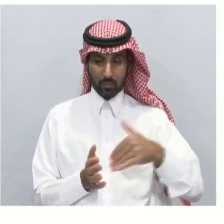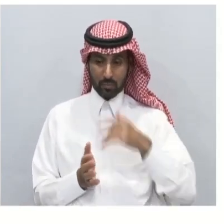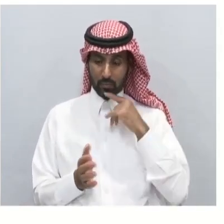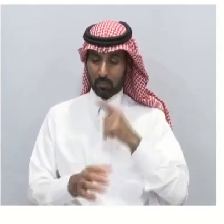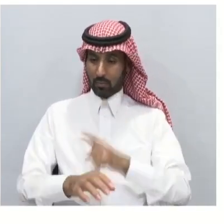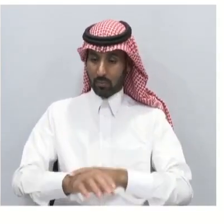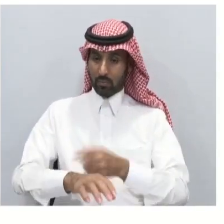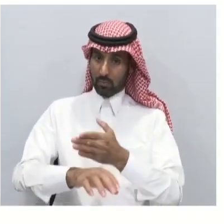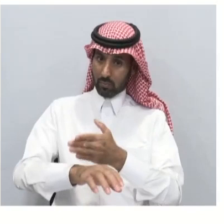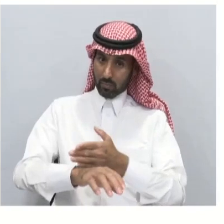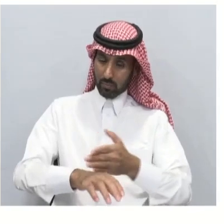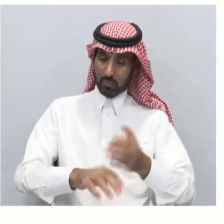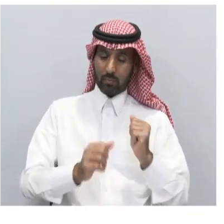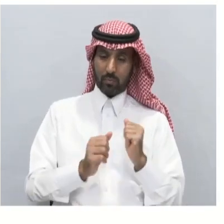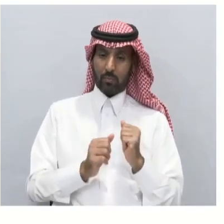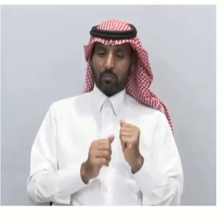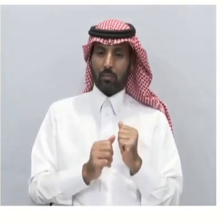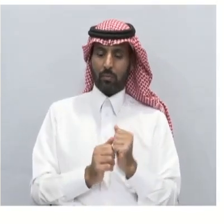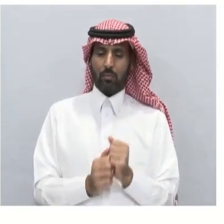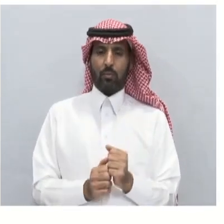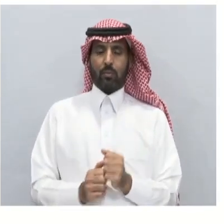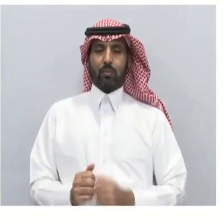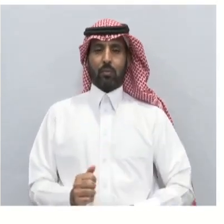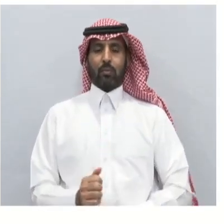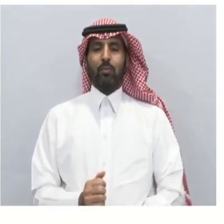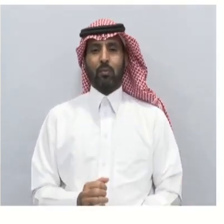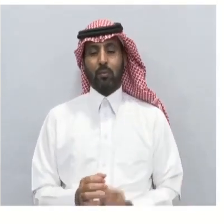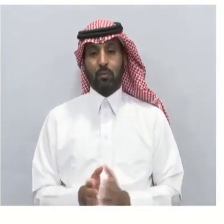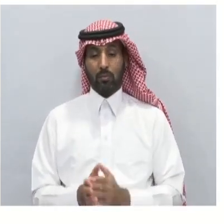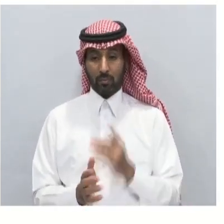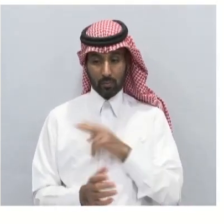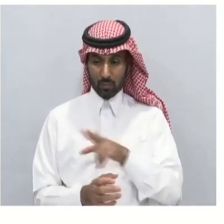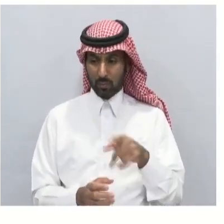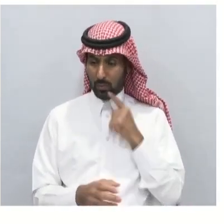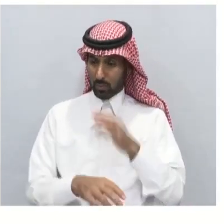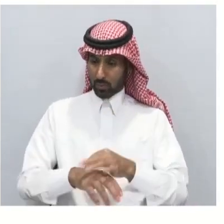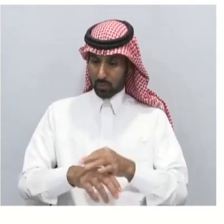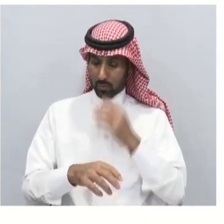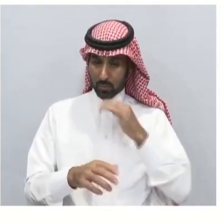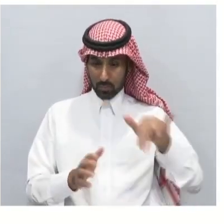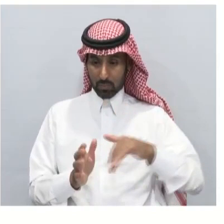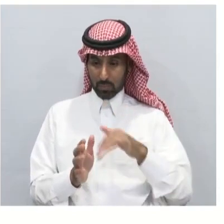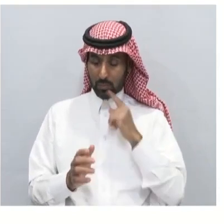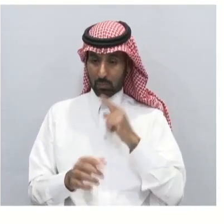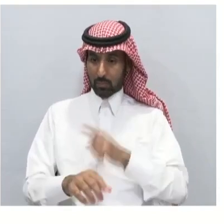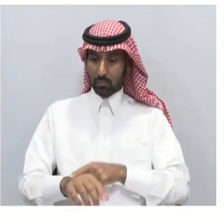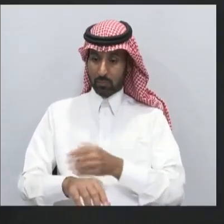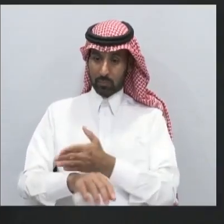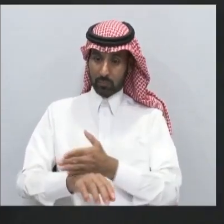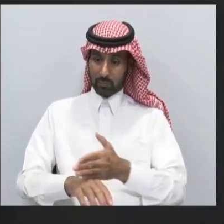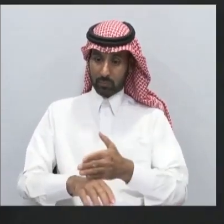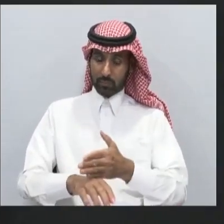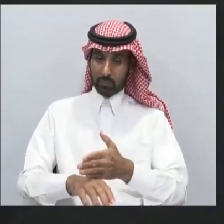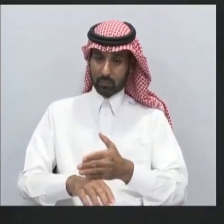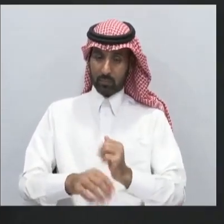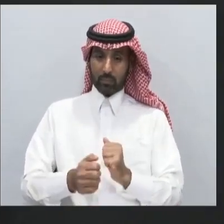late. Do you think it is common for people to arrive late? Like when